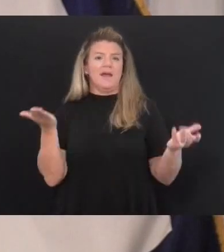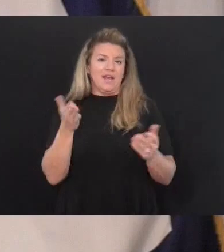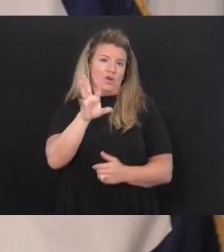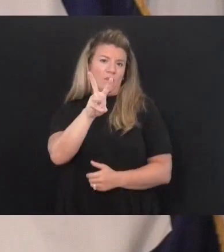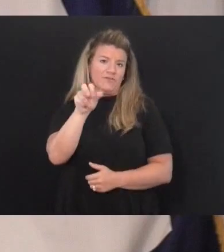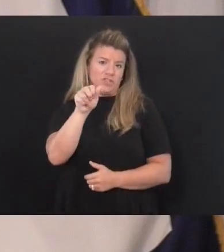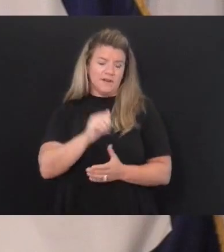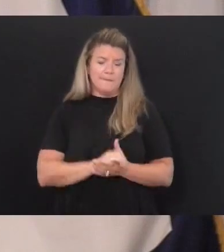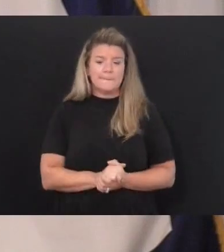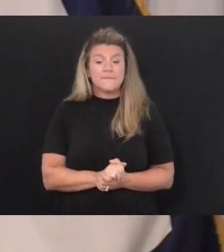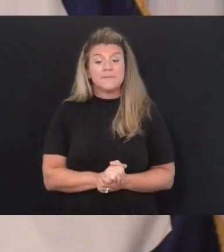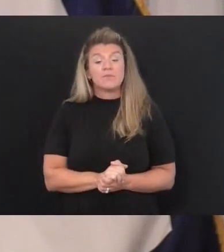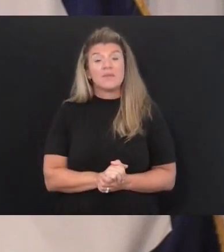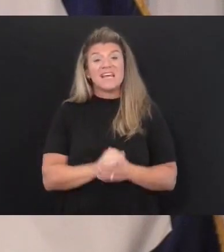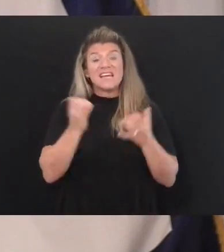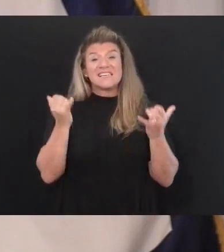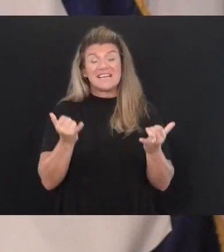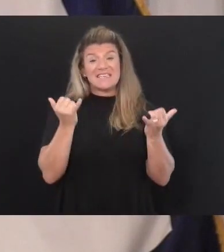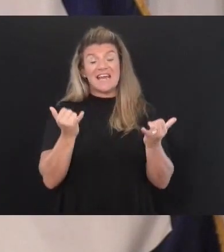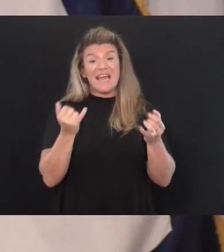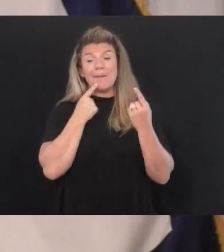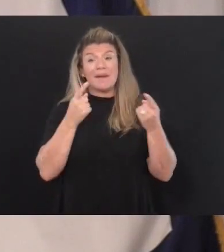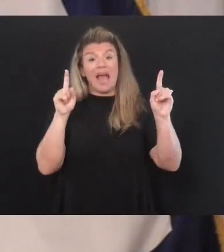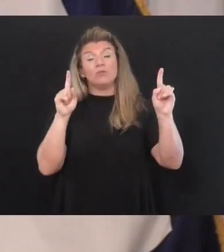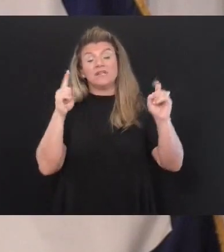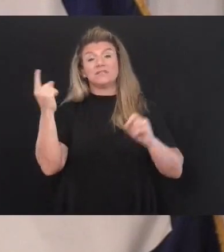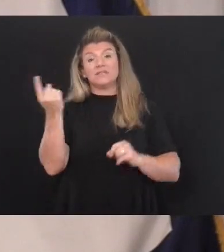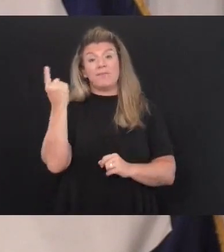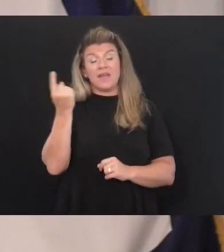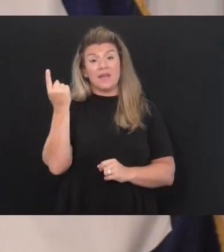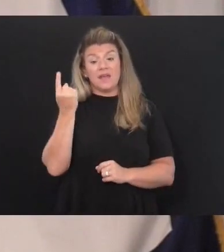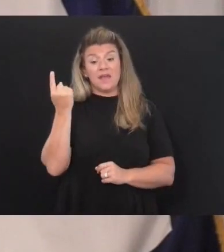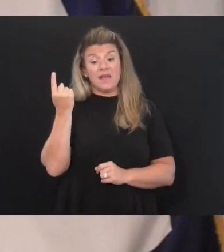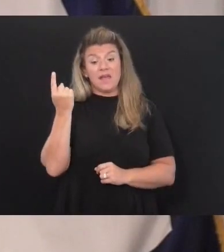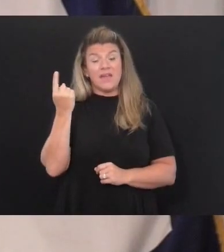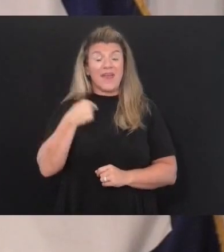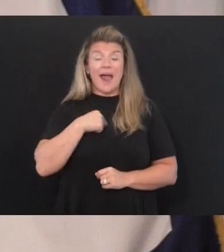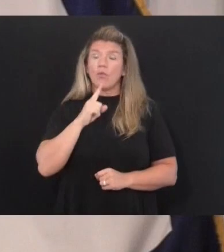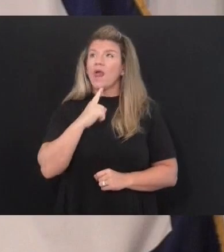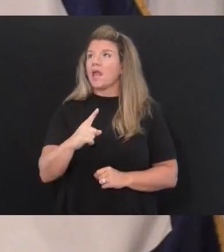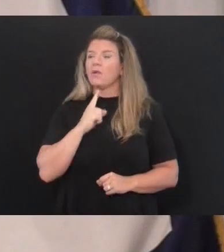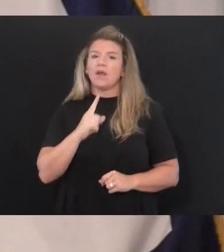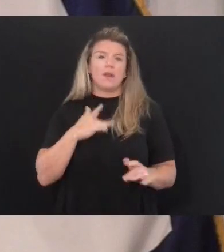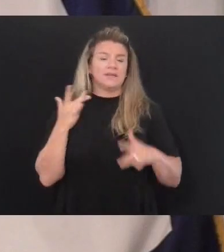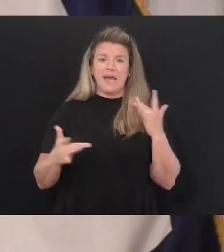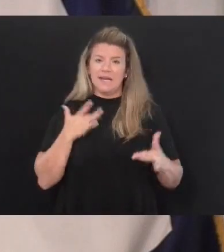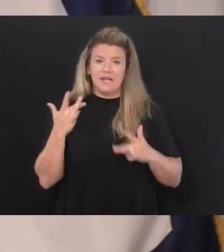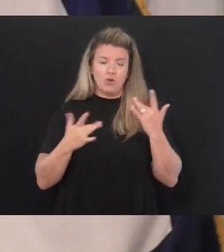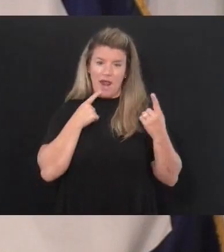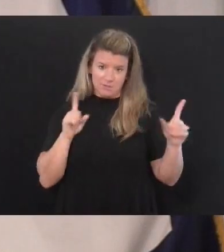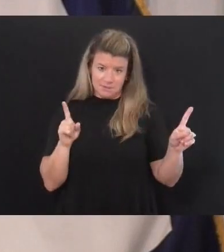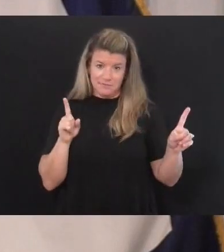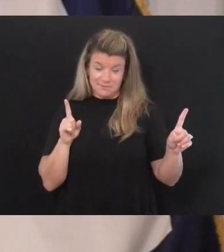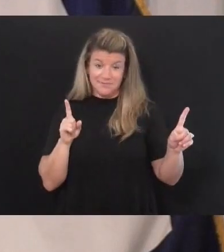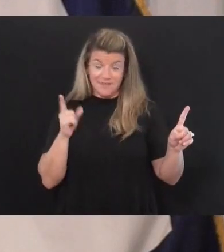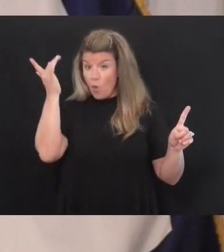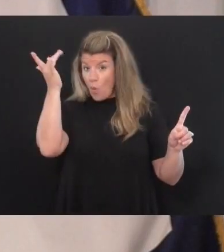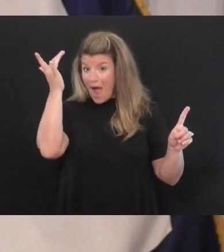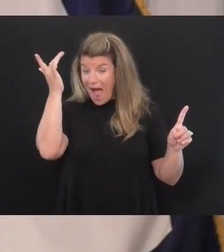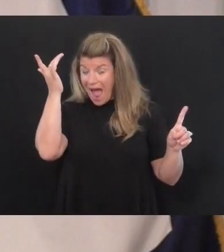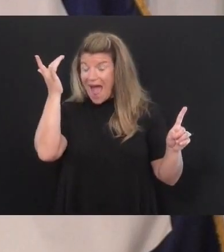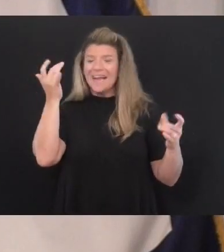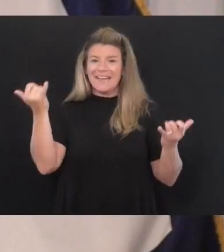80% is what we surely have to have, but we want to be 99.9. And if Cousin Eddie doesn't want to